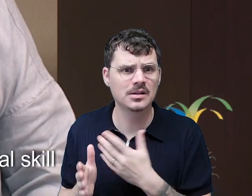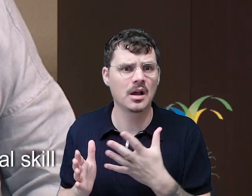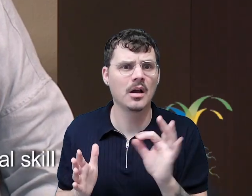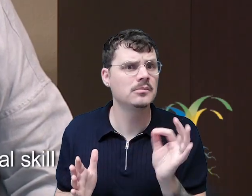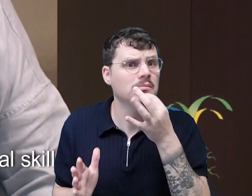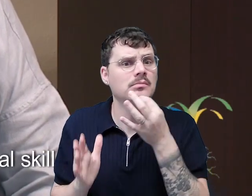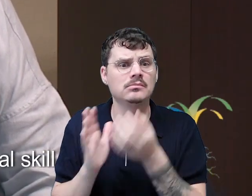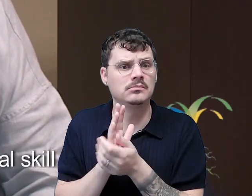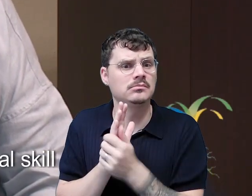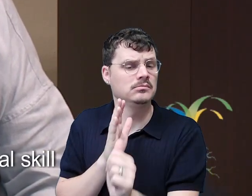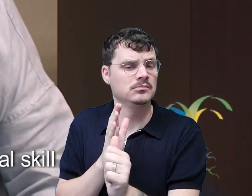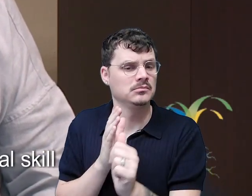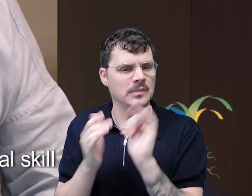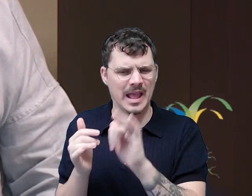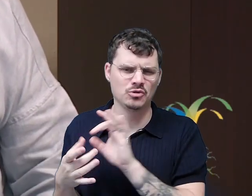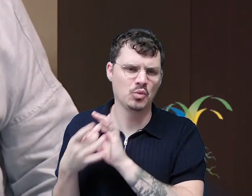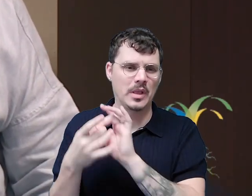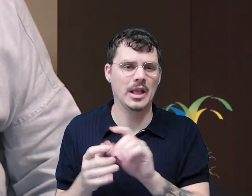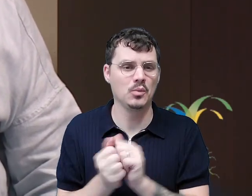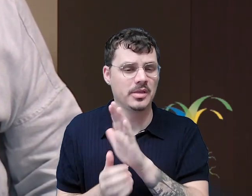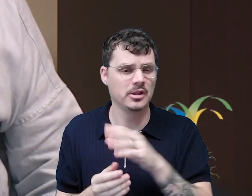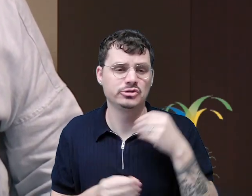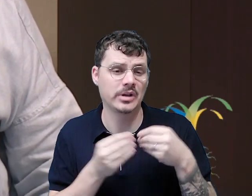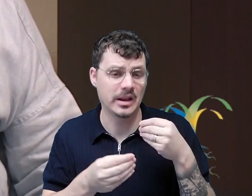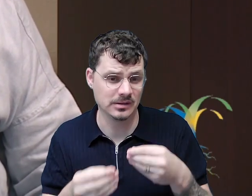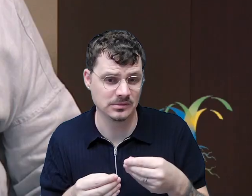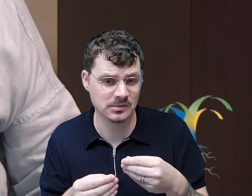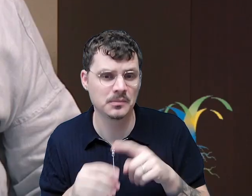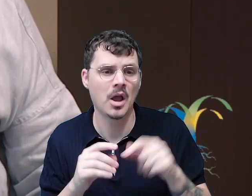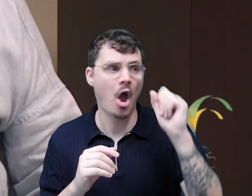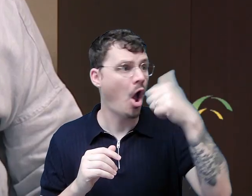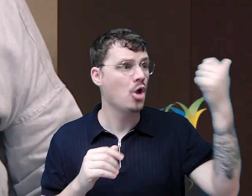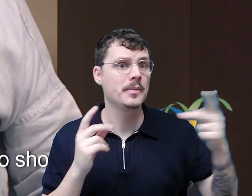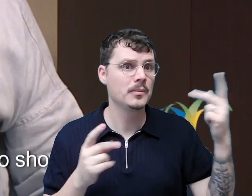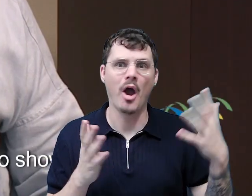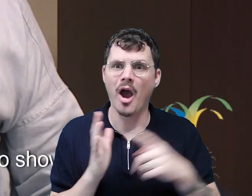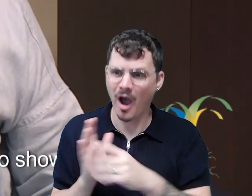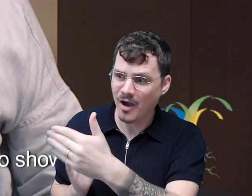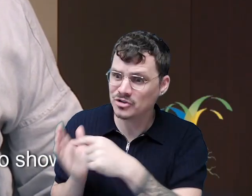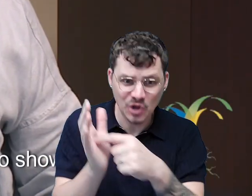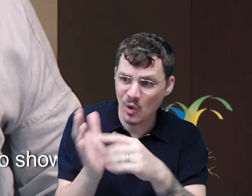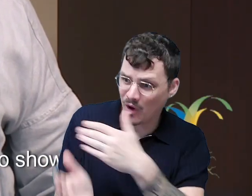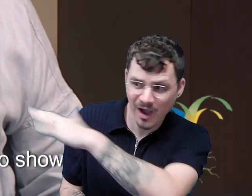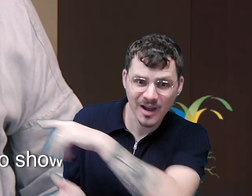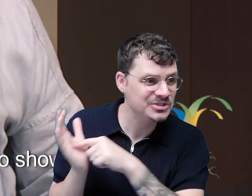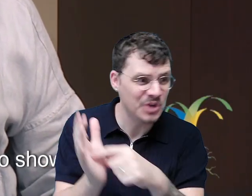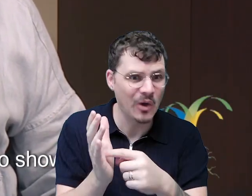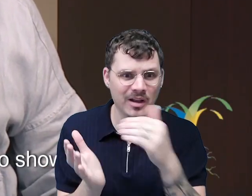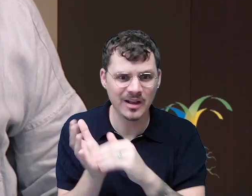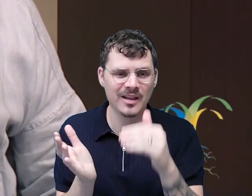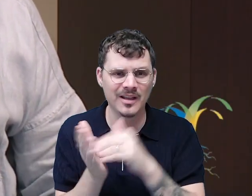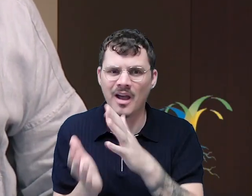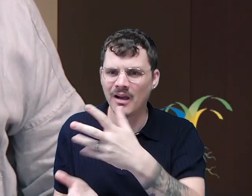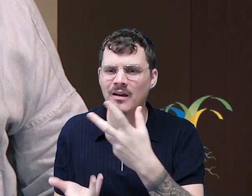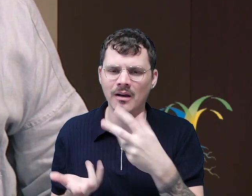has a particular exceptional skill related to their genetics, and other people always want them to show